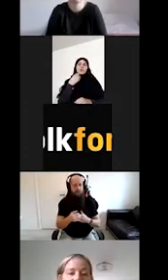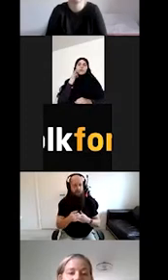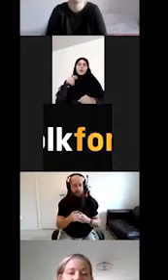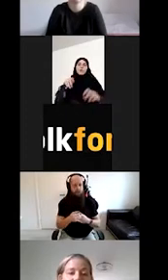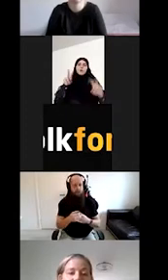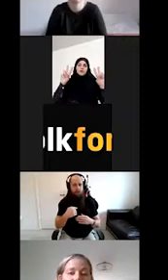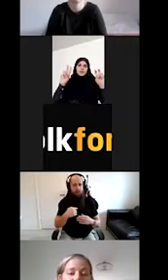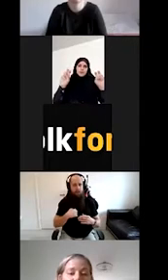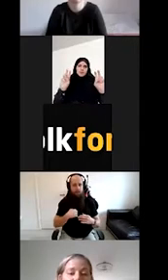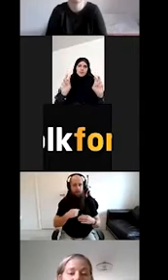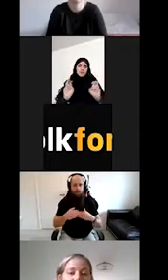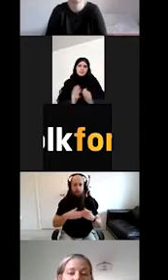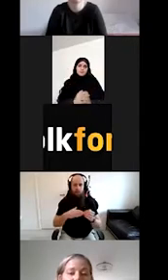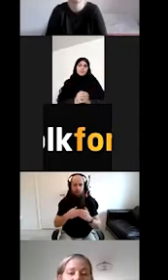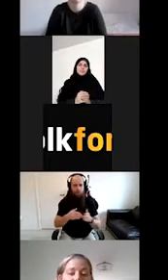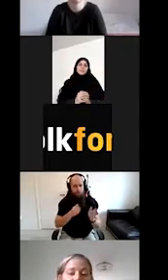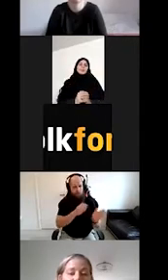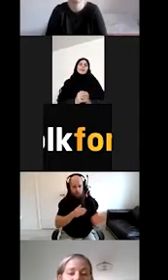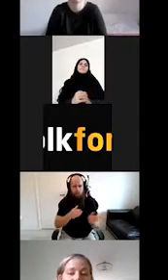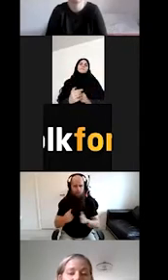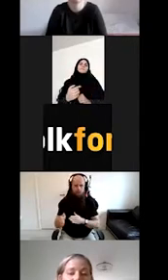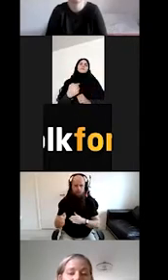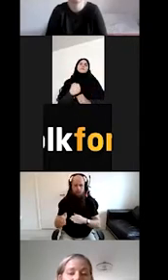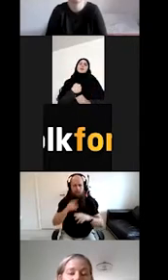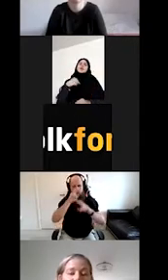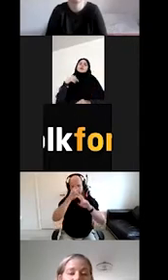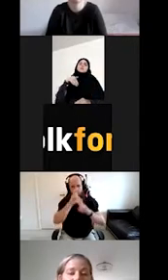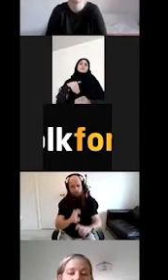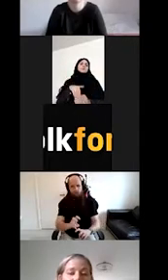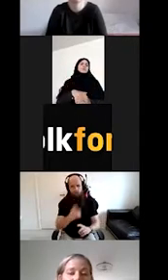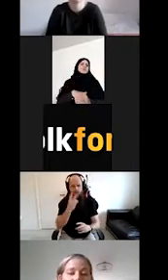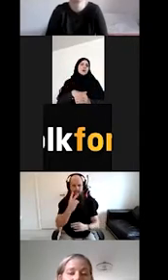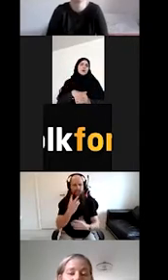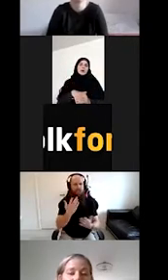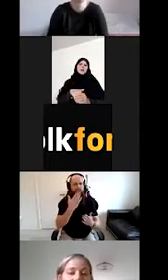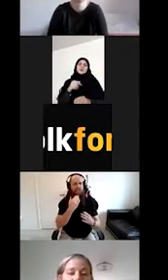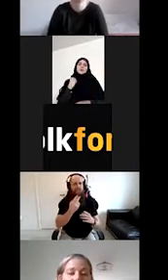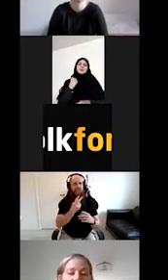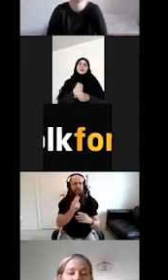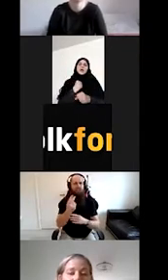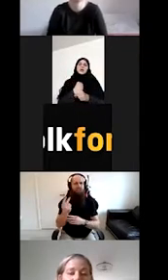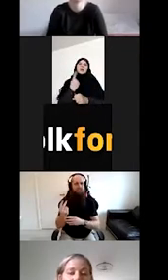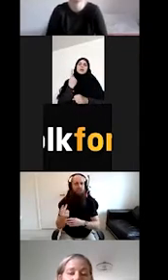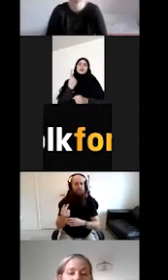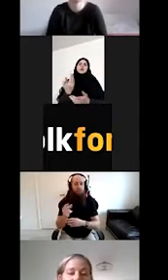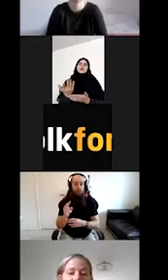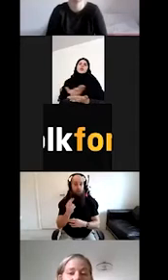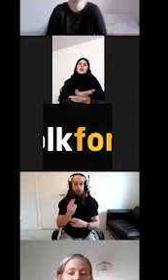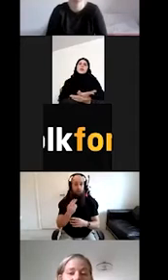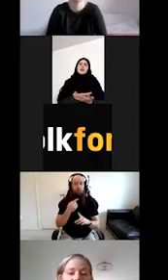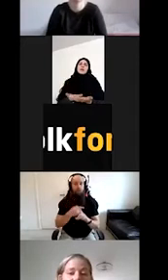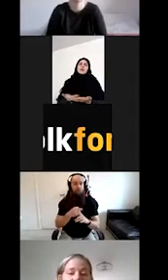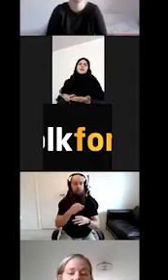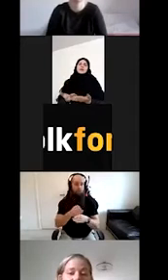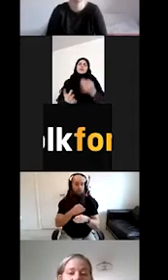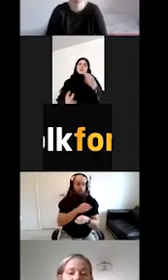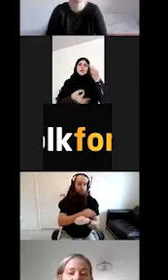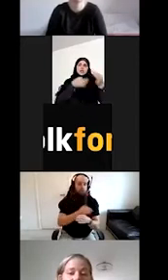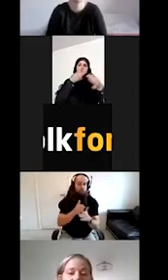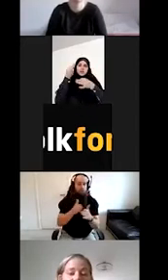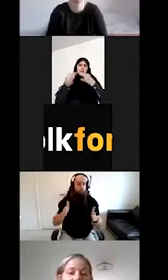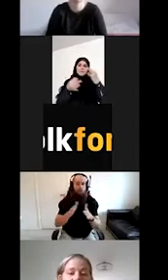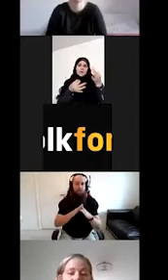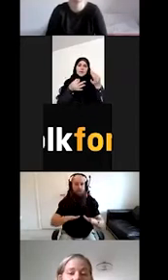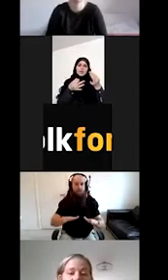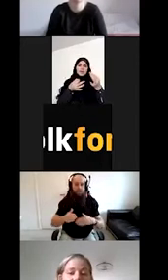thorough desk research to find out what are the current and previous major peace building